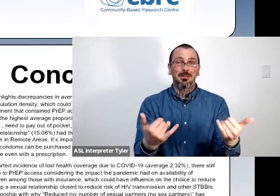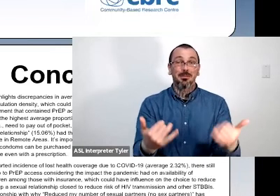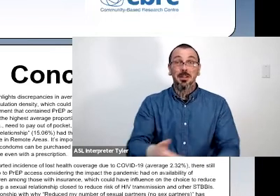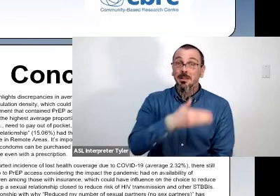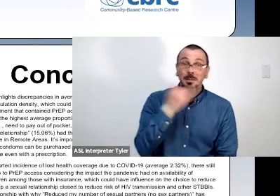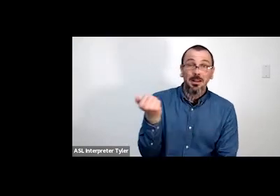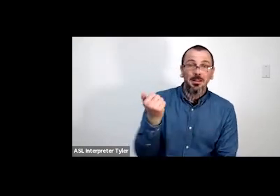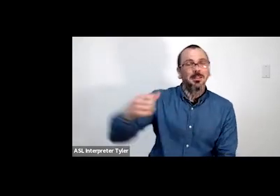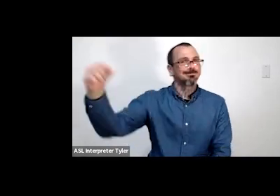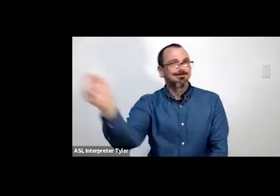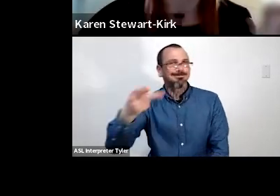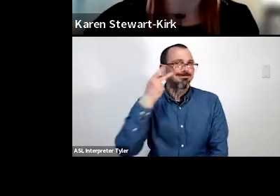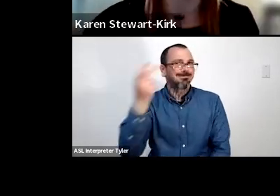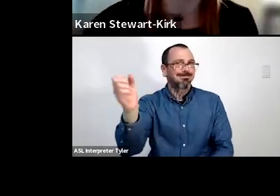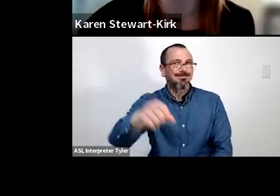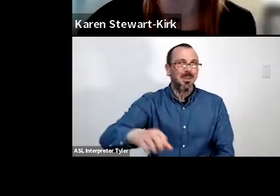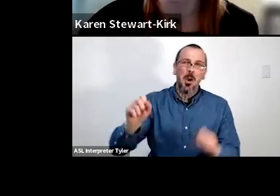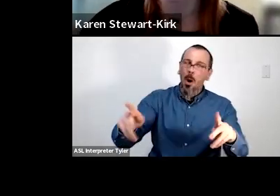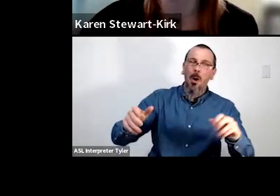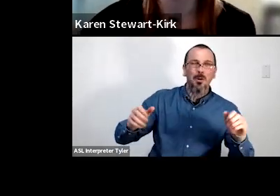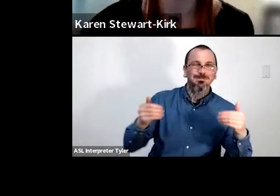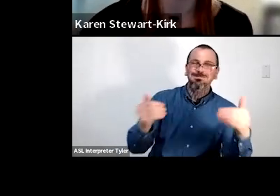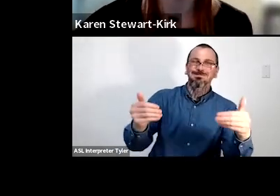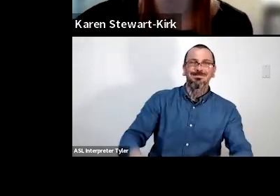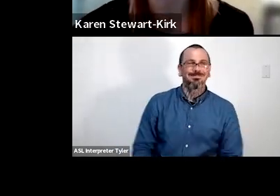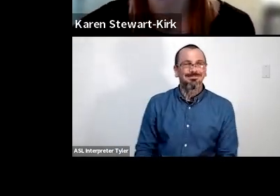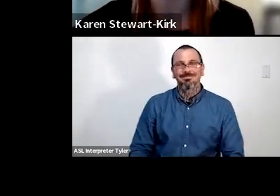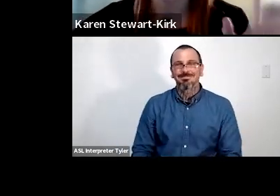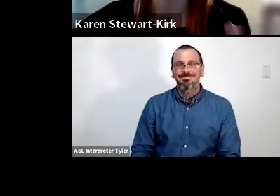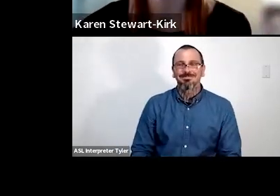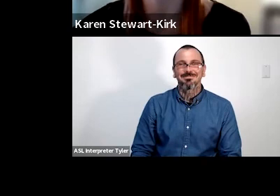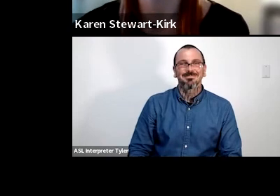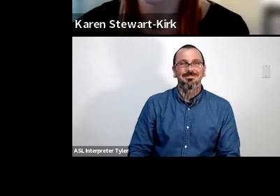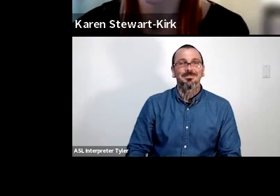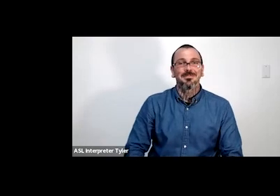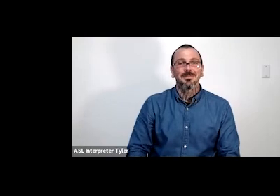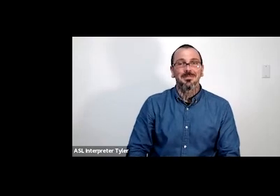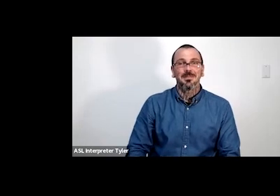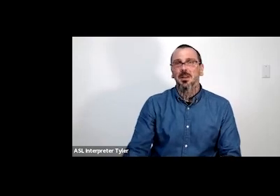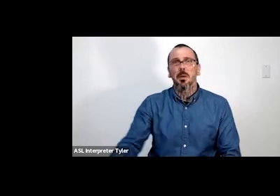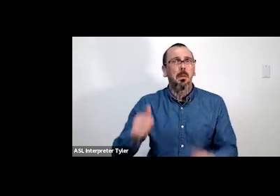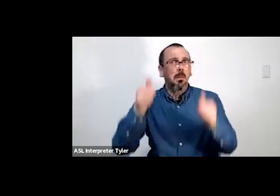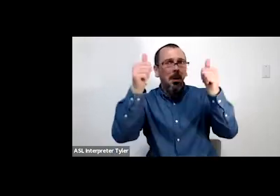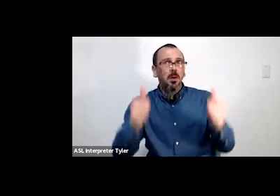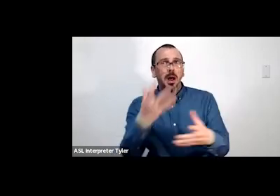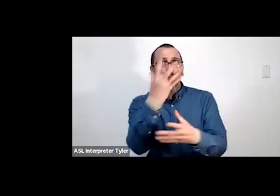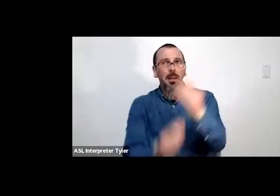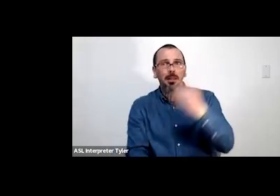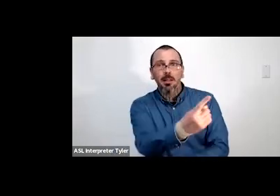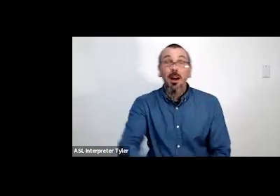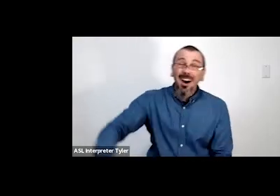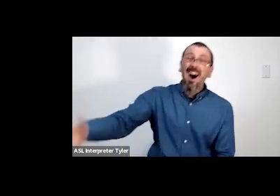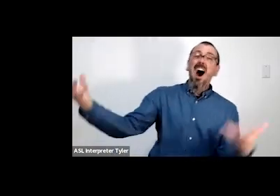Let's go. Okay. I won't take up any more time. Let's get started. Canada source Your for poster HIV. went away.